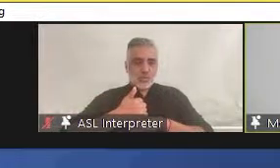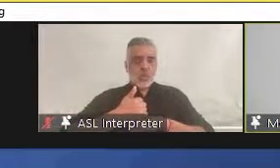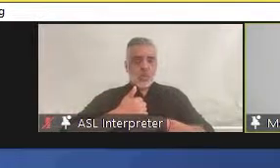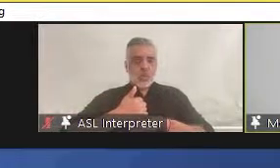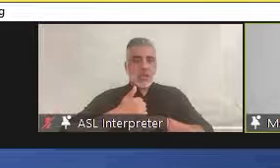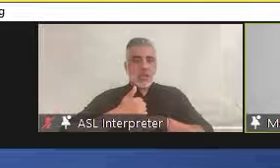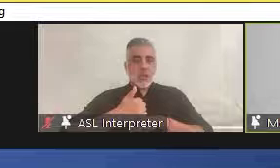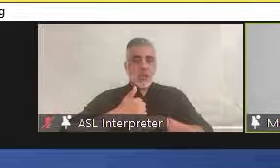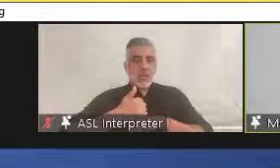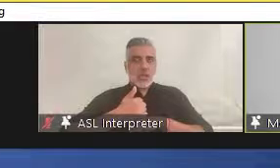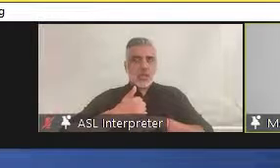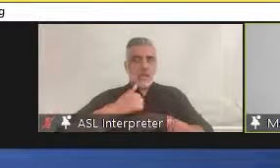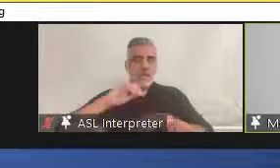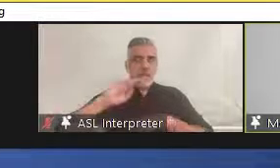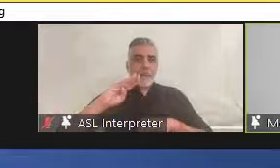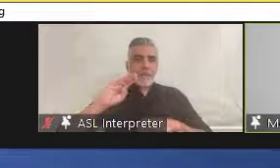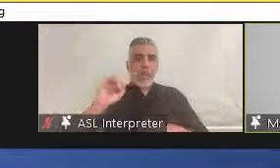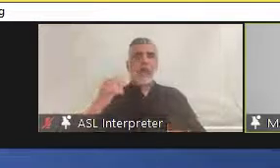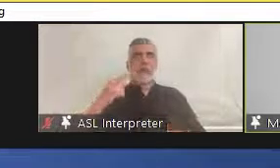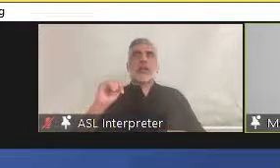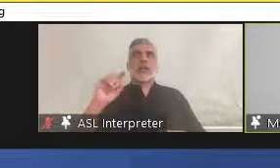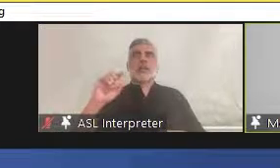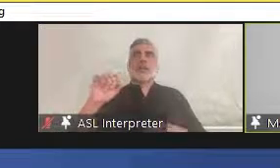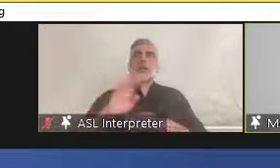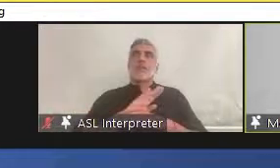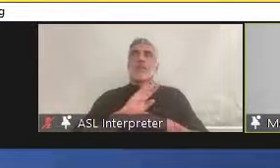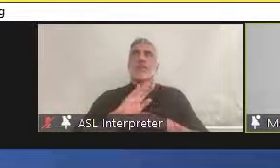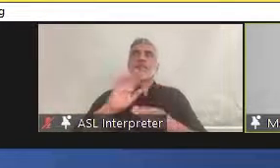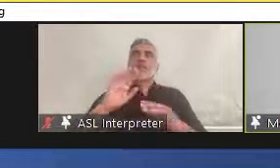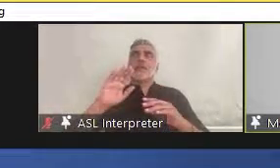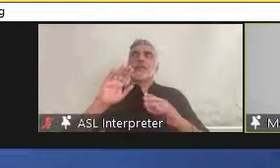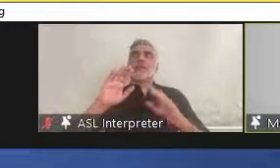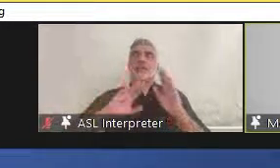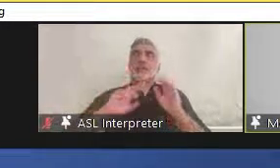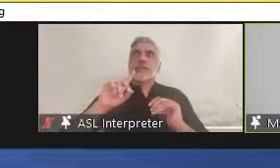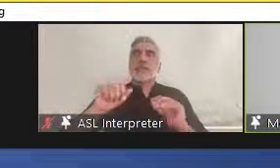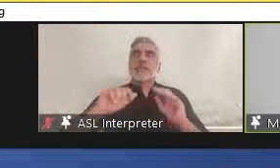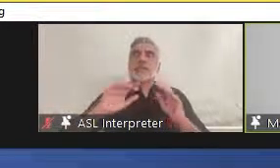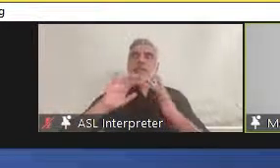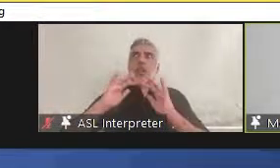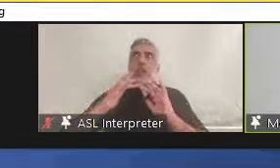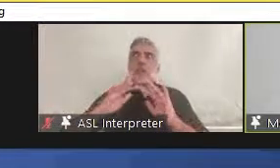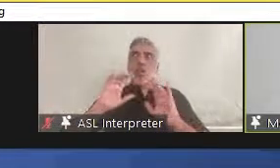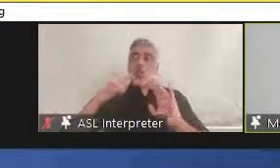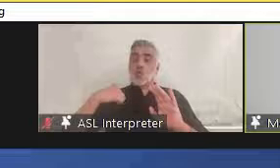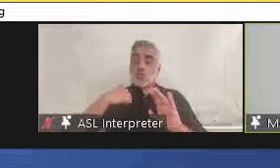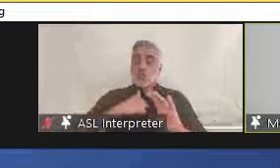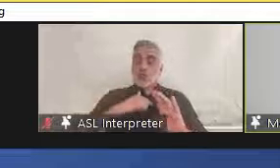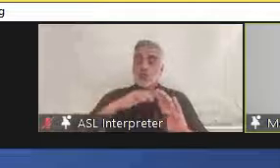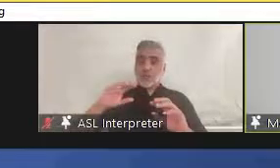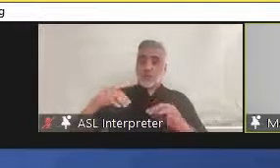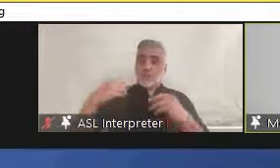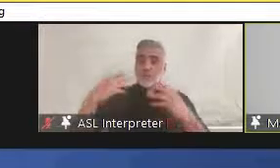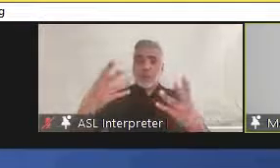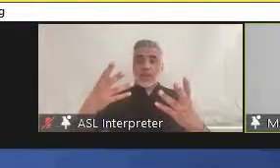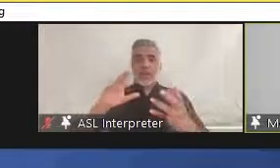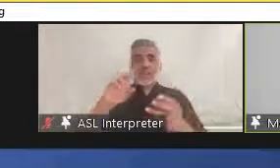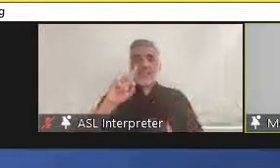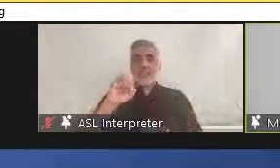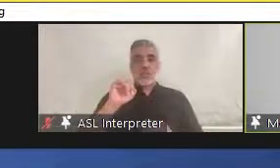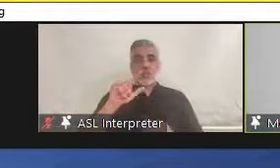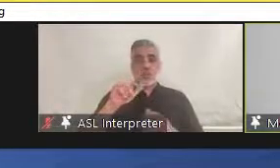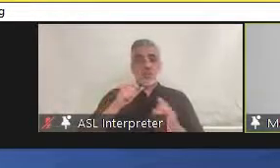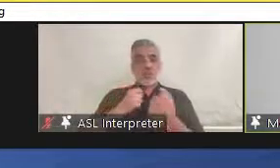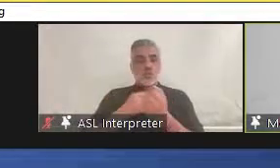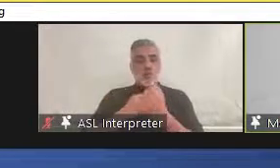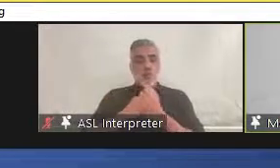Bangladesh Business Disability Network, which is providing critical support all over the